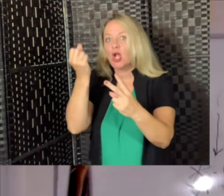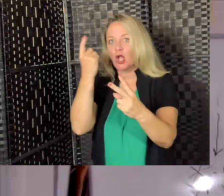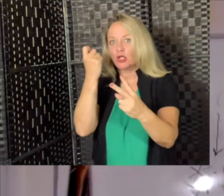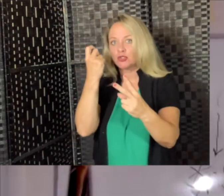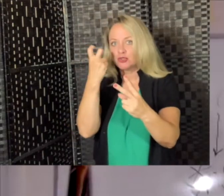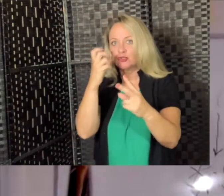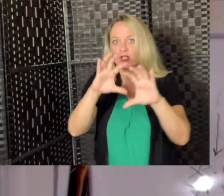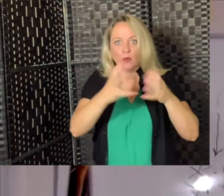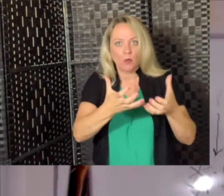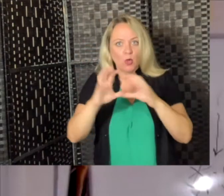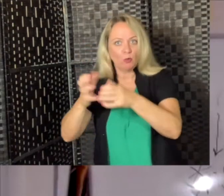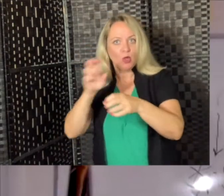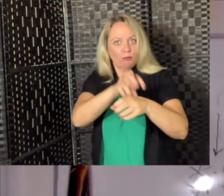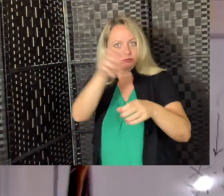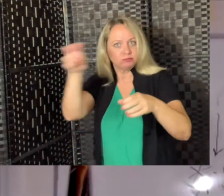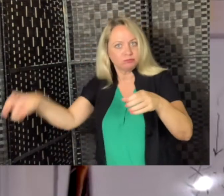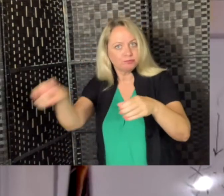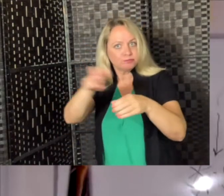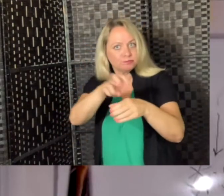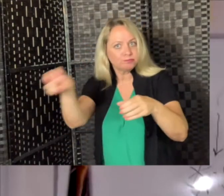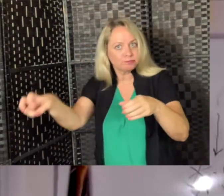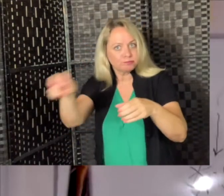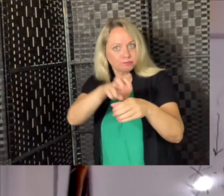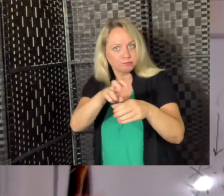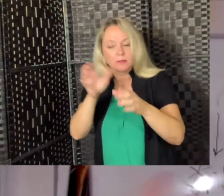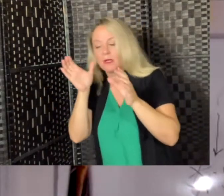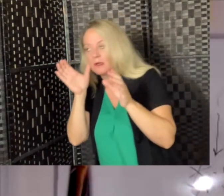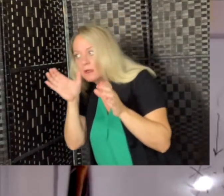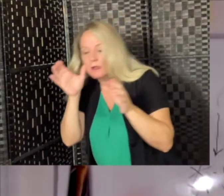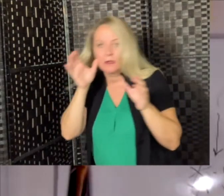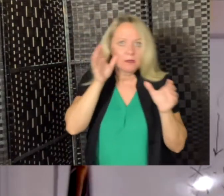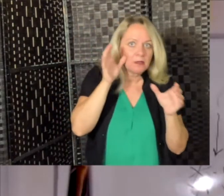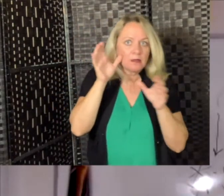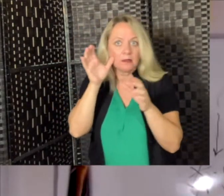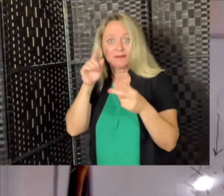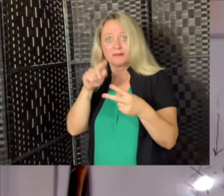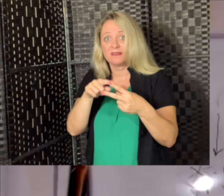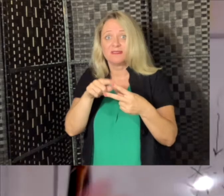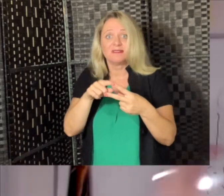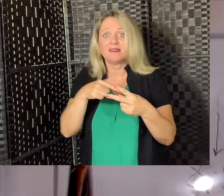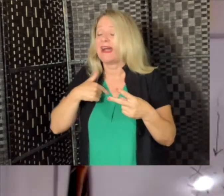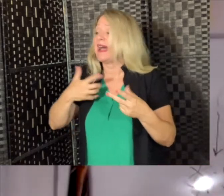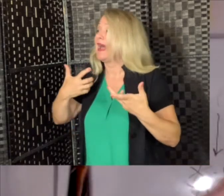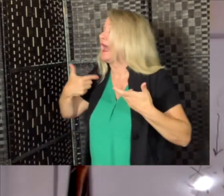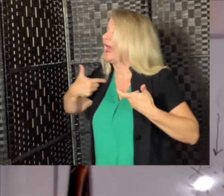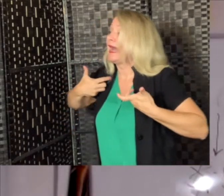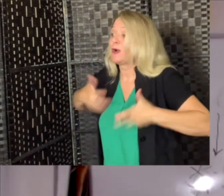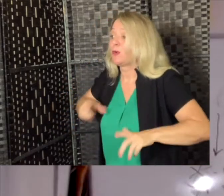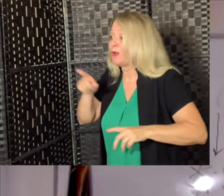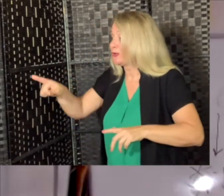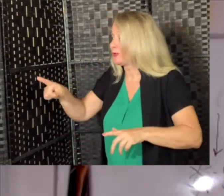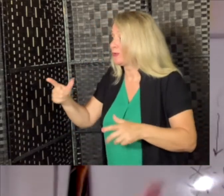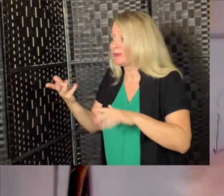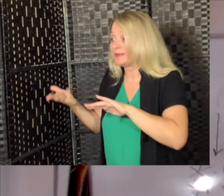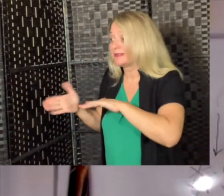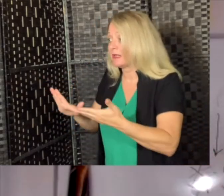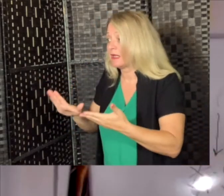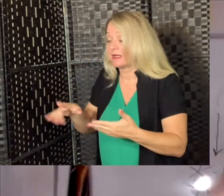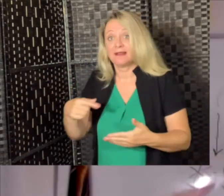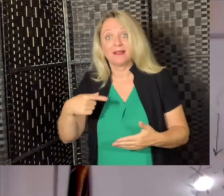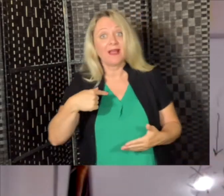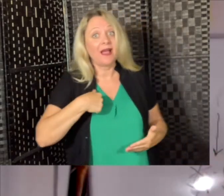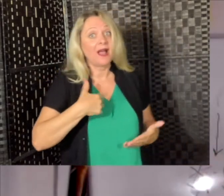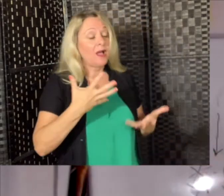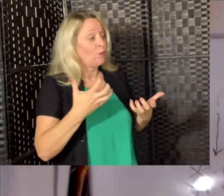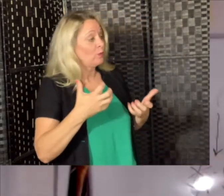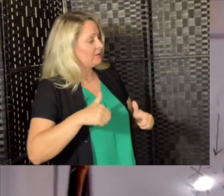as if it's a good day to die every day. They went back and forth and back and forth. They traveled to each other's world using a whole process